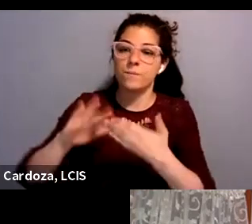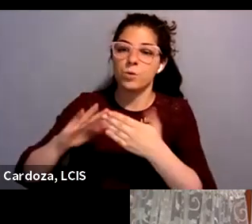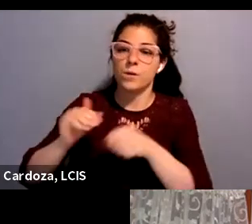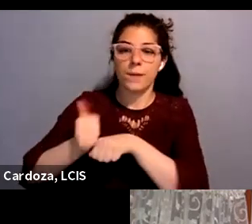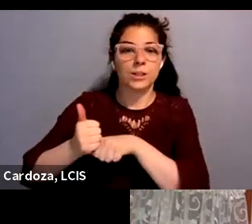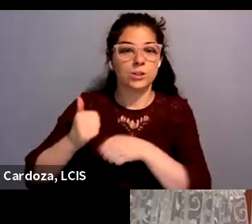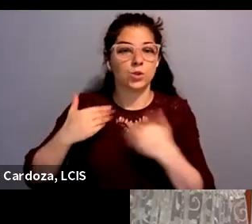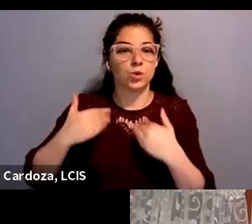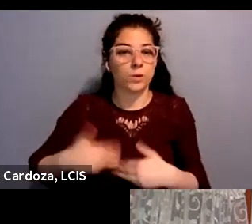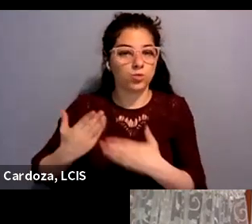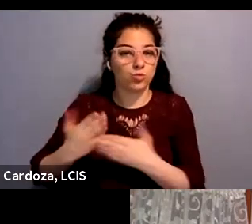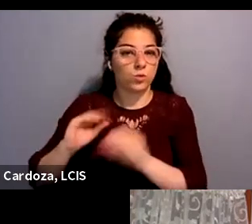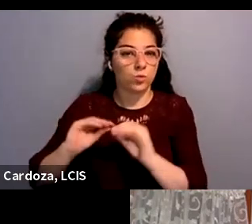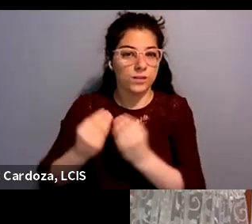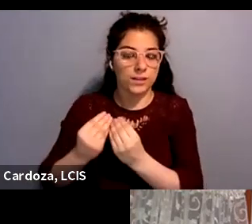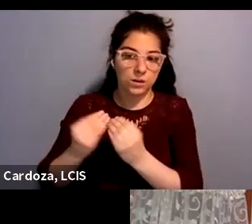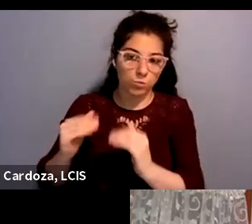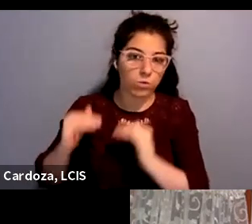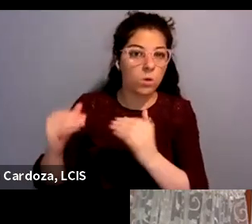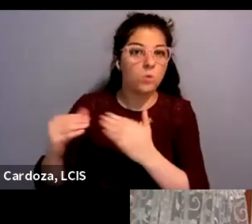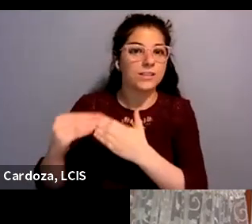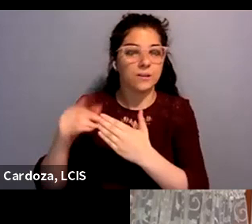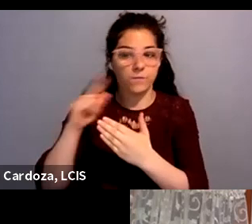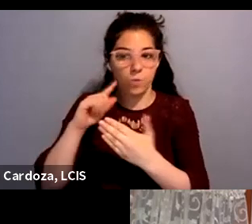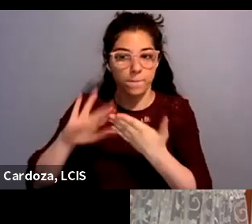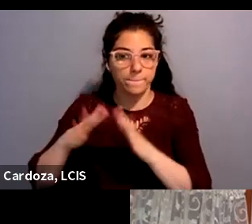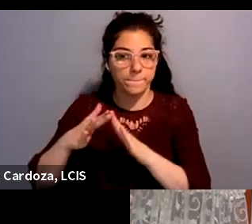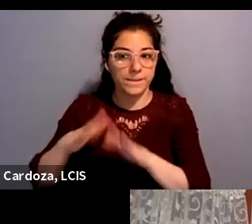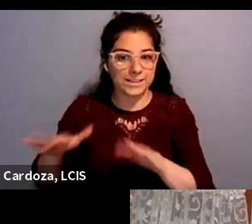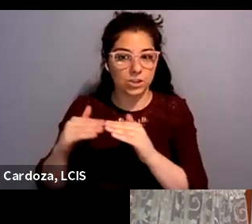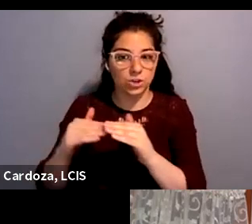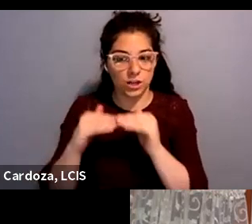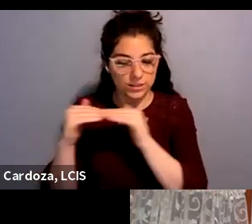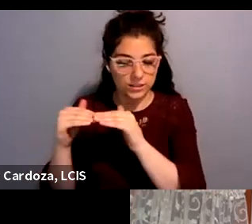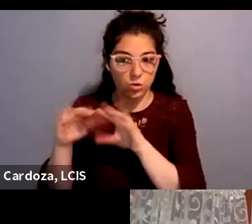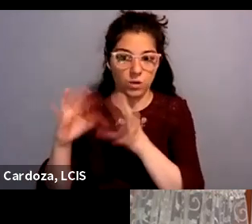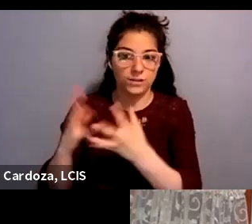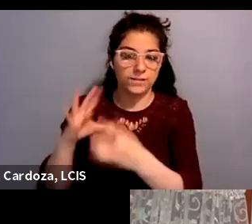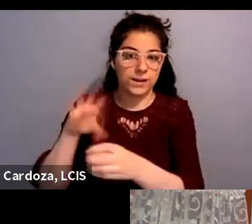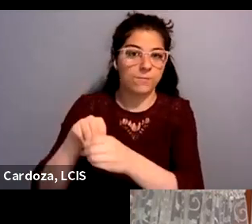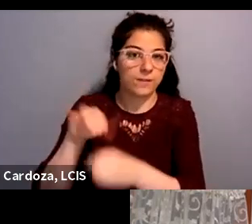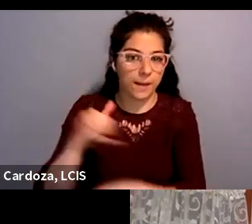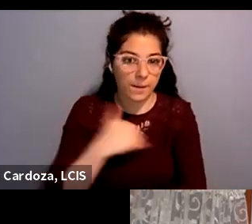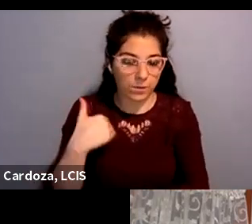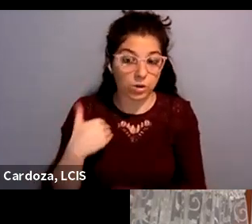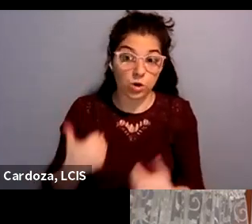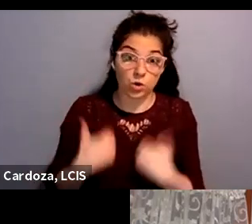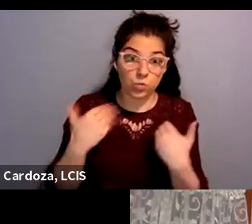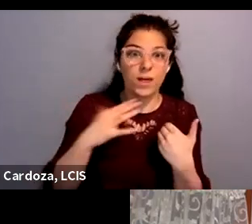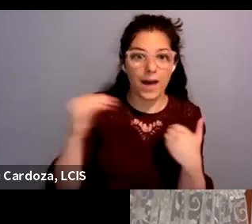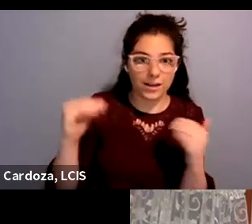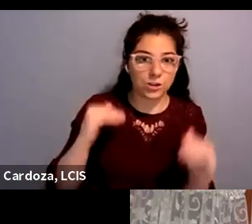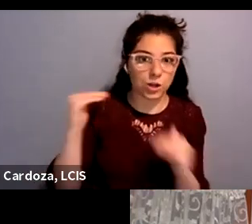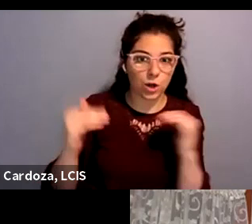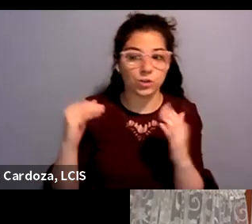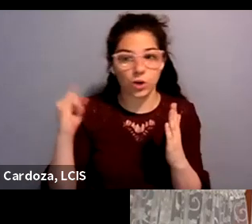organization that promotes leadership for peace and justice through the holistic engagement of its members, youth and adults, in the